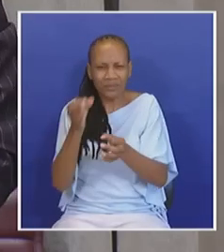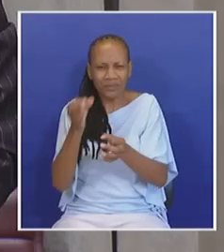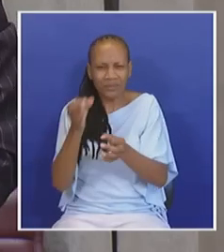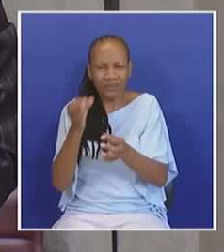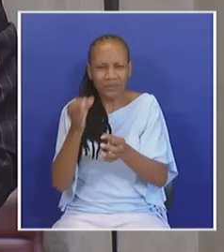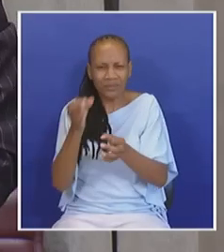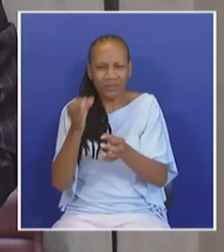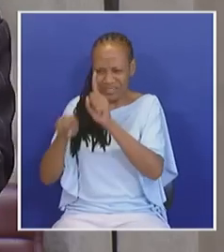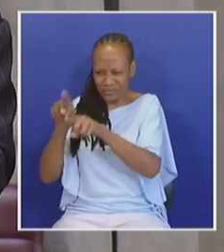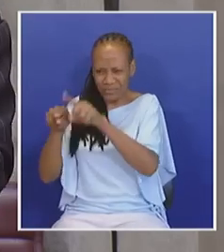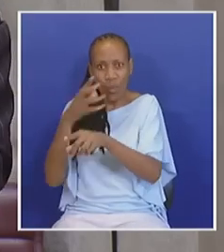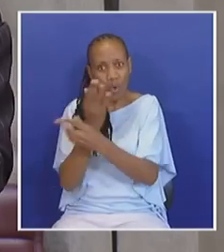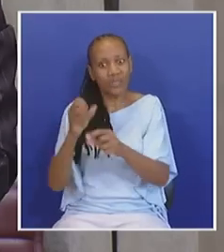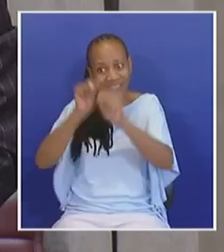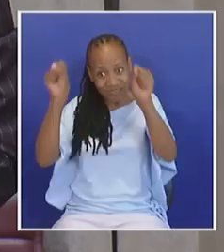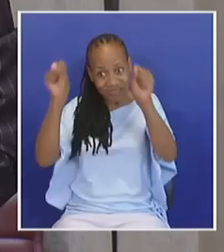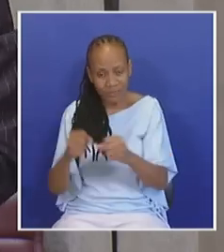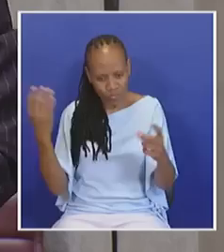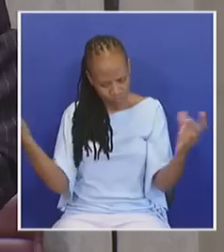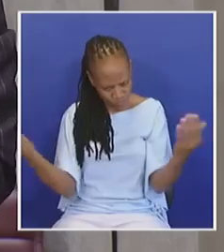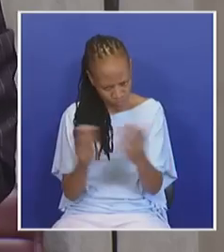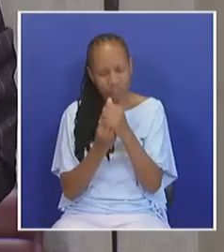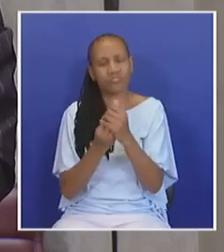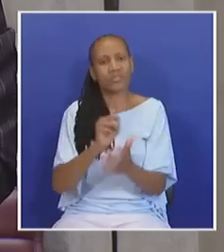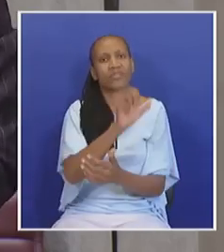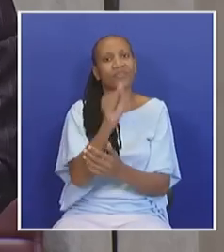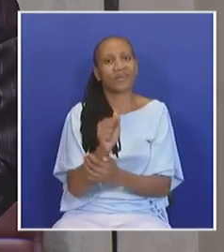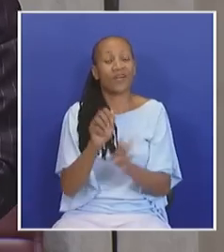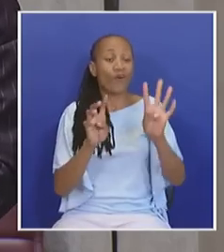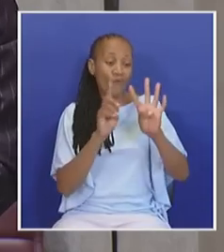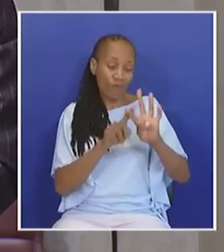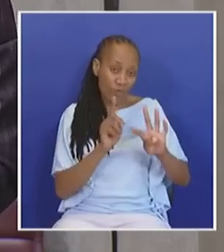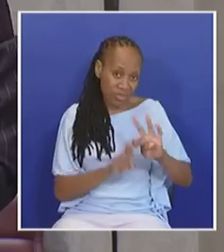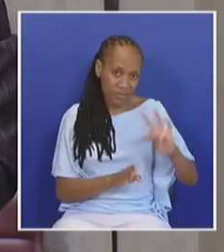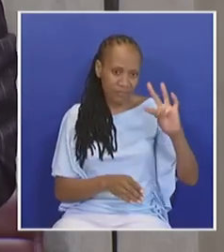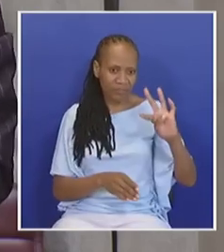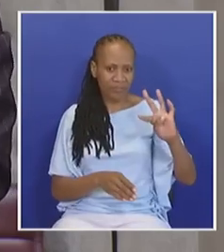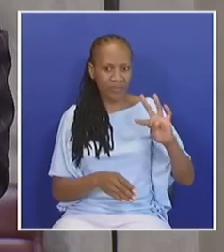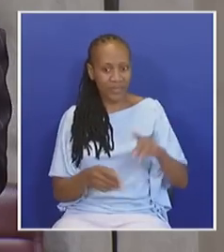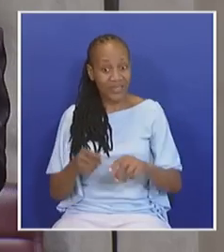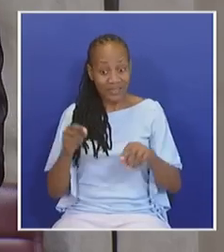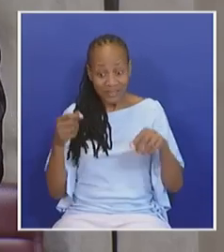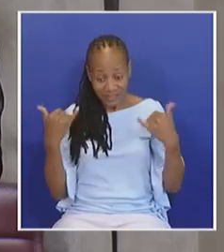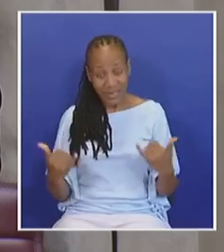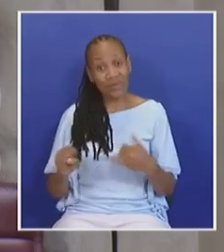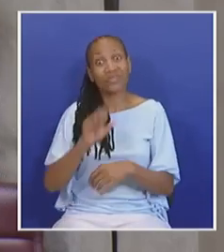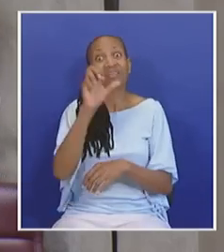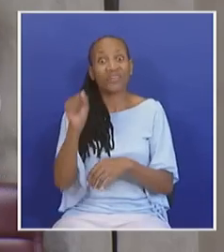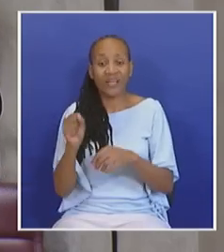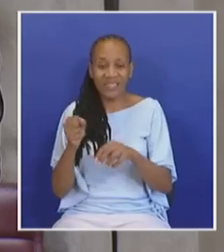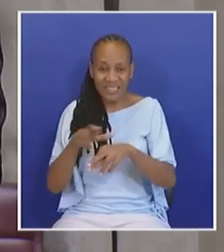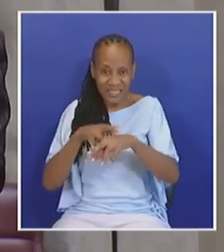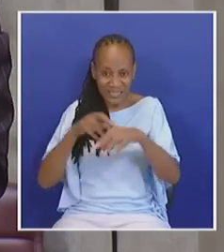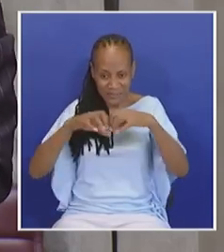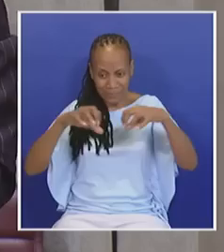system. Fourthly, we must desist forthwith from regarding the recent outbreak of racism as a